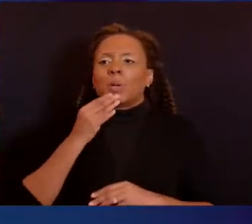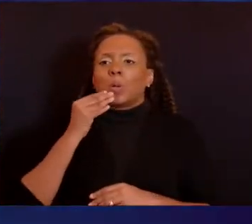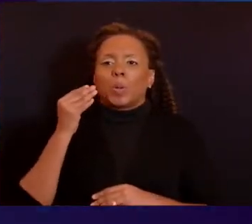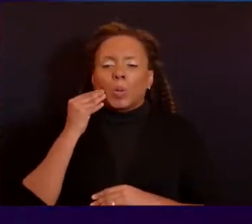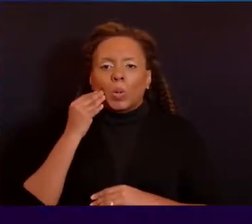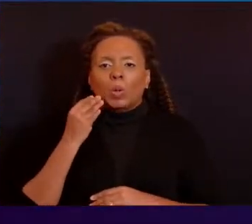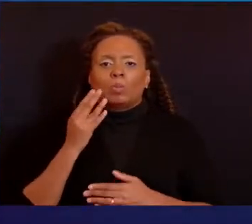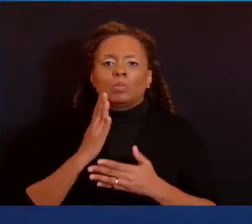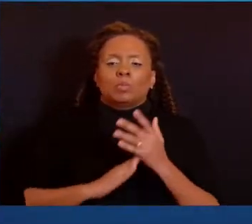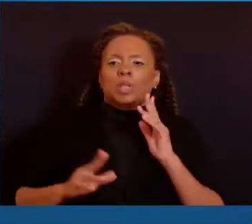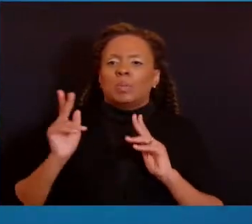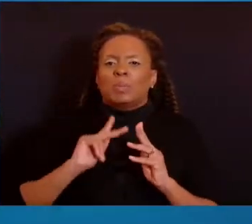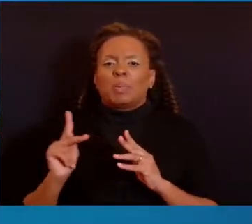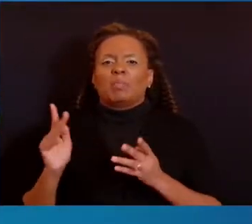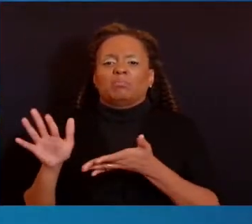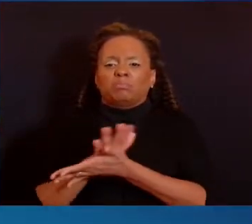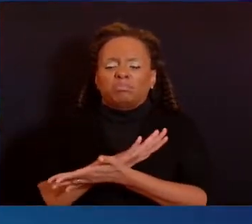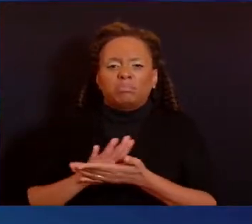sad, very, very sad to hear that.